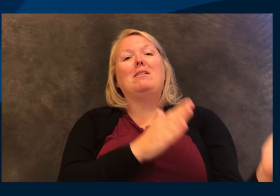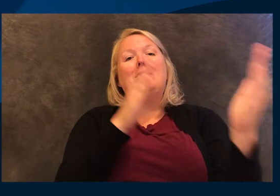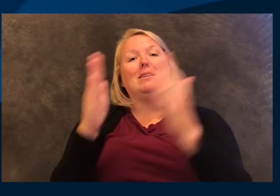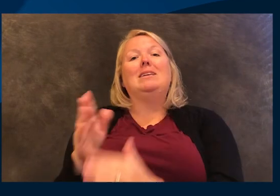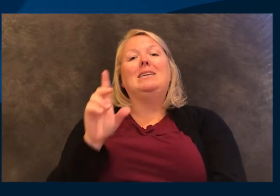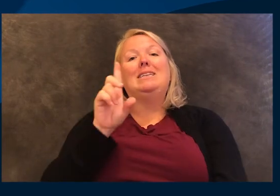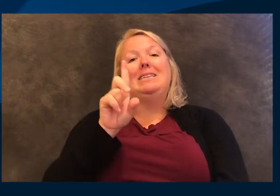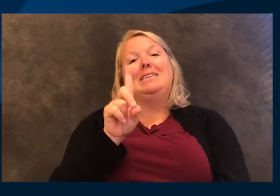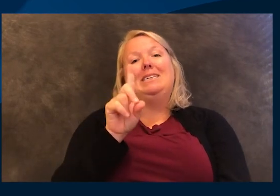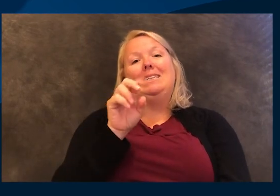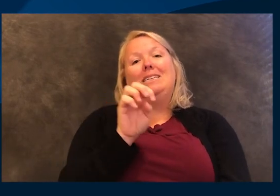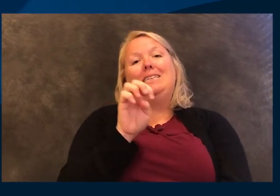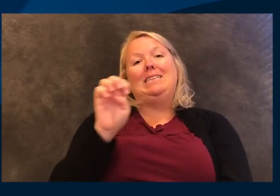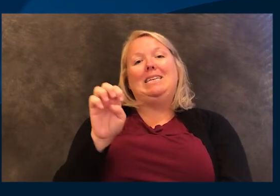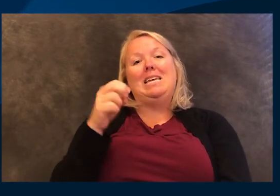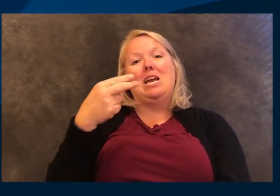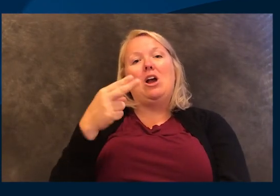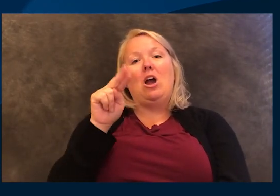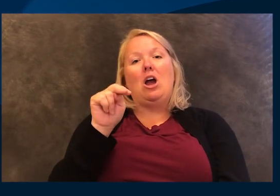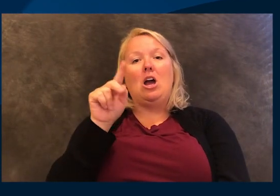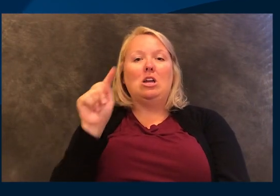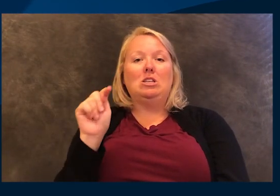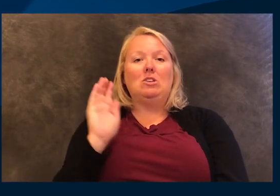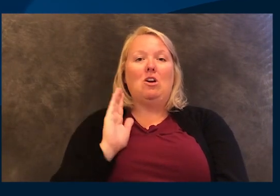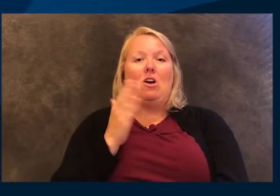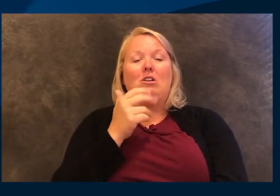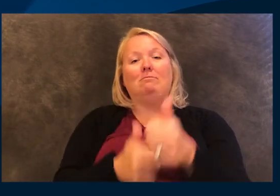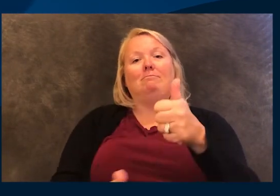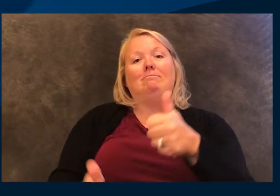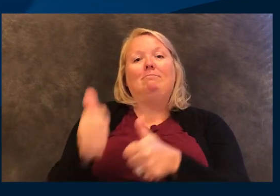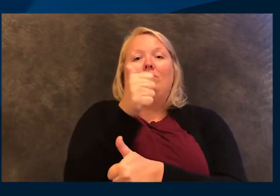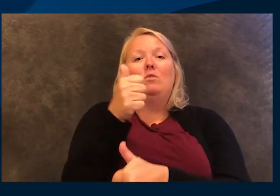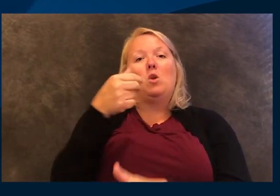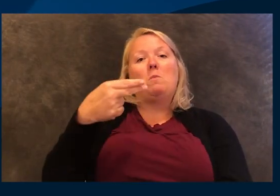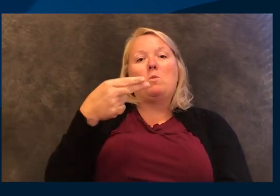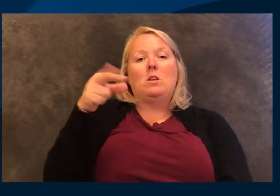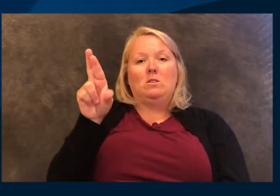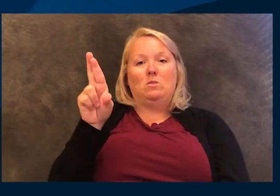Dee Hunt, our Chief Human Resources Officer.